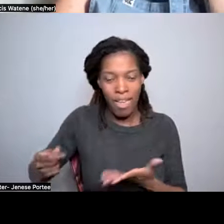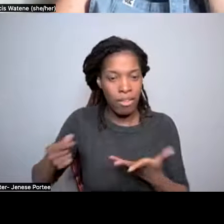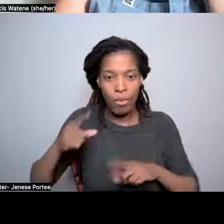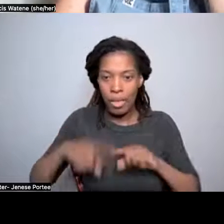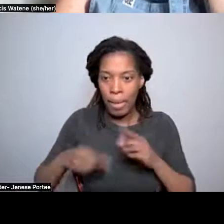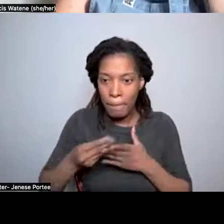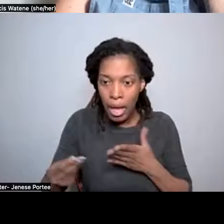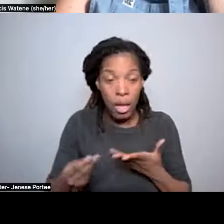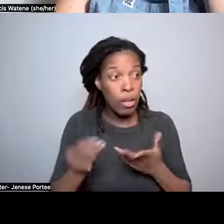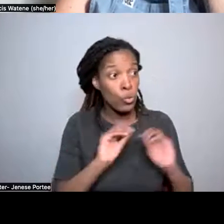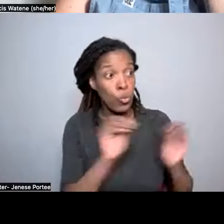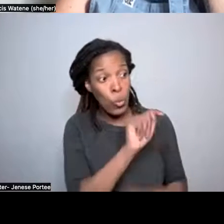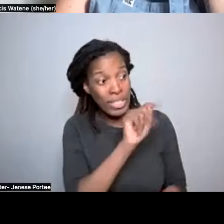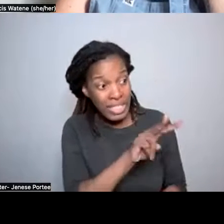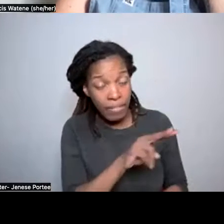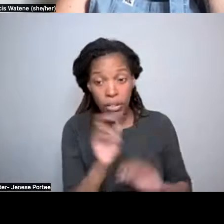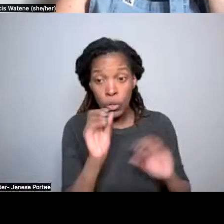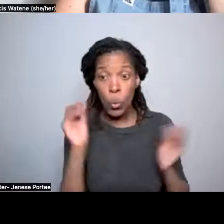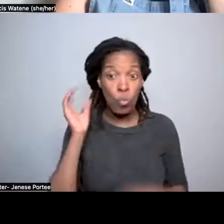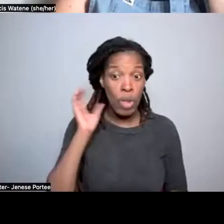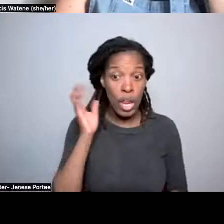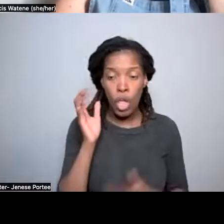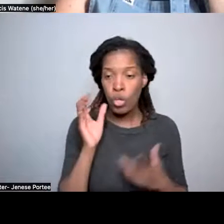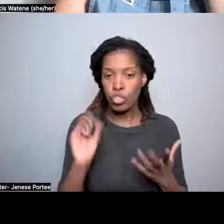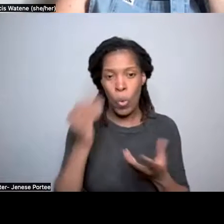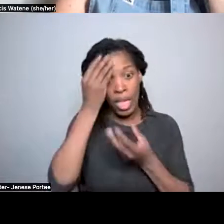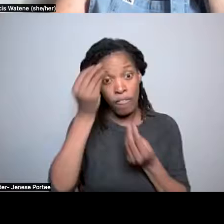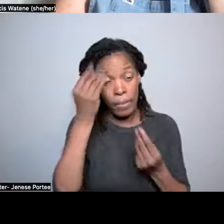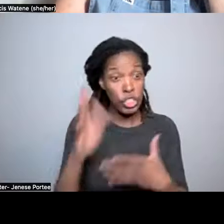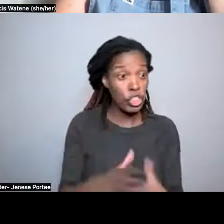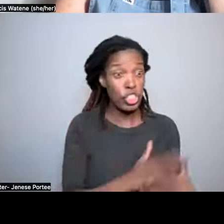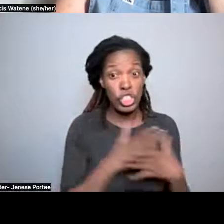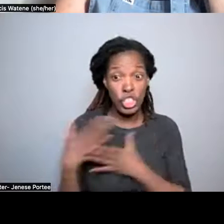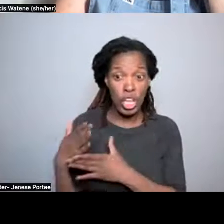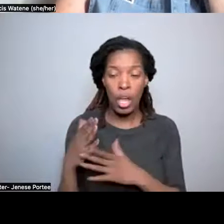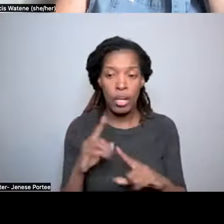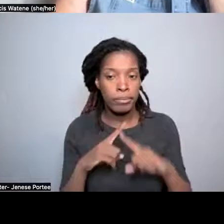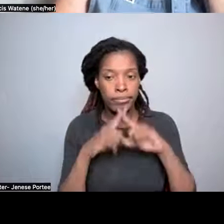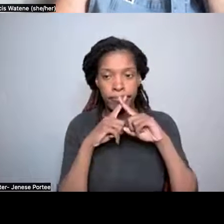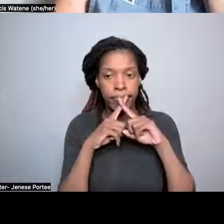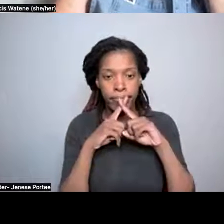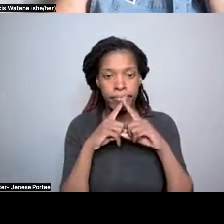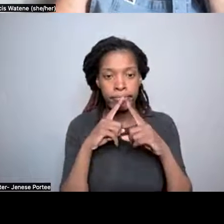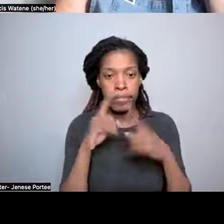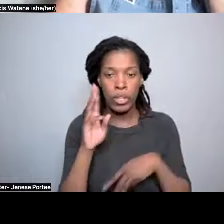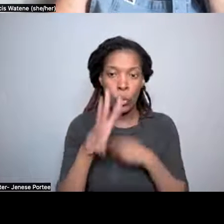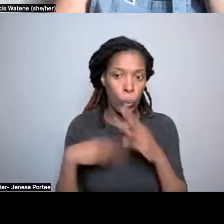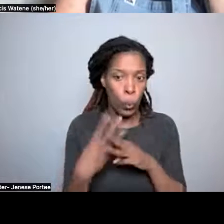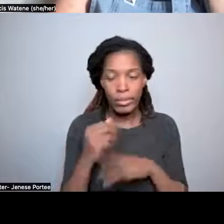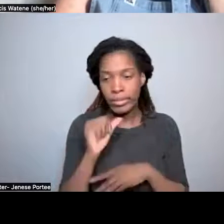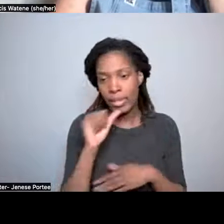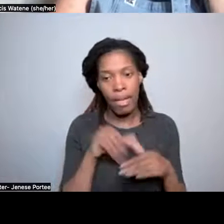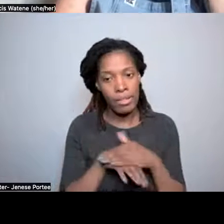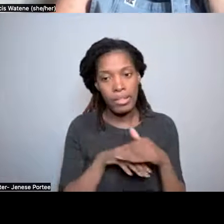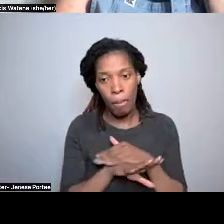a TV or a radio. So information is denying the world to be accessible.